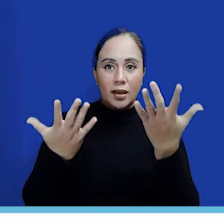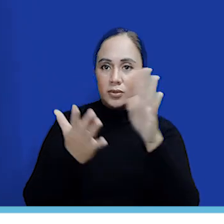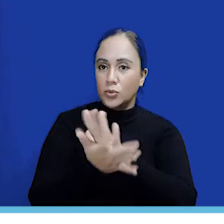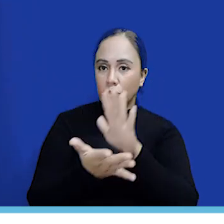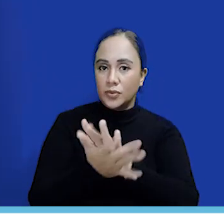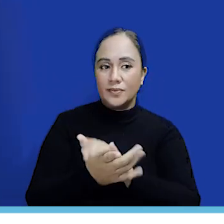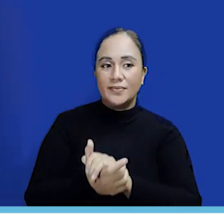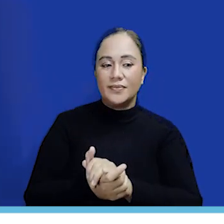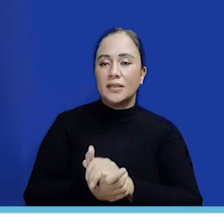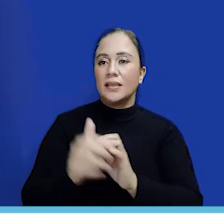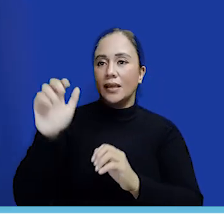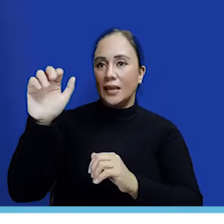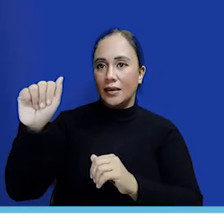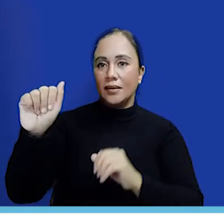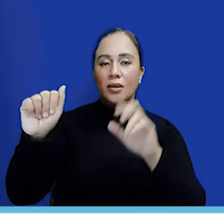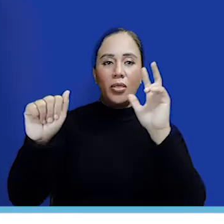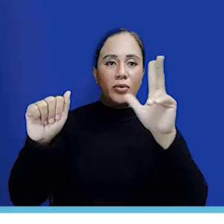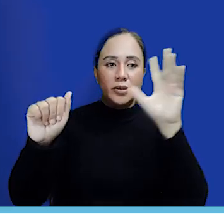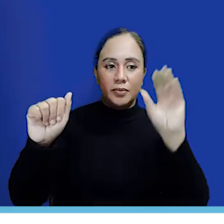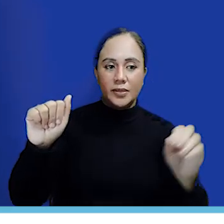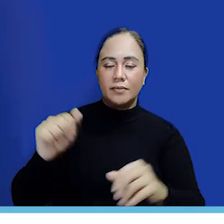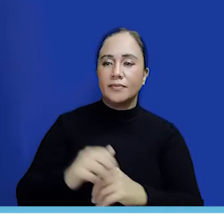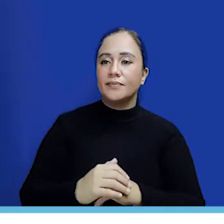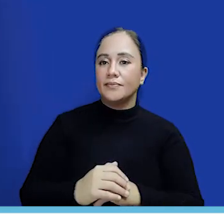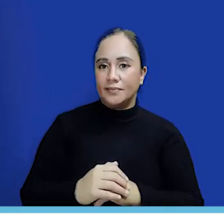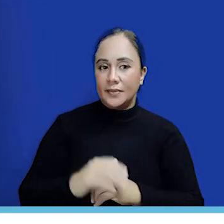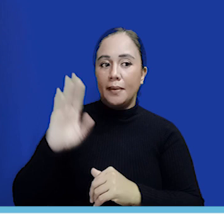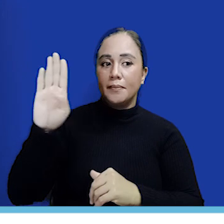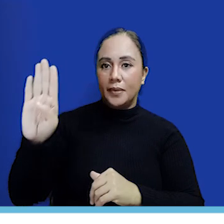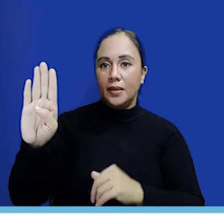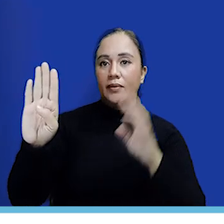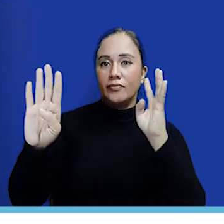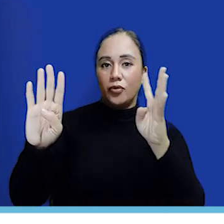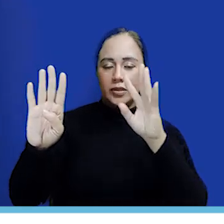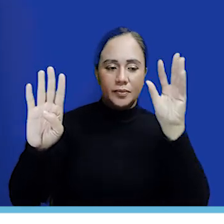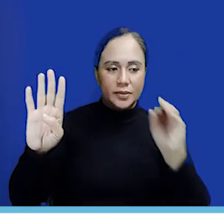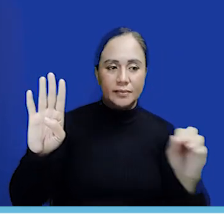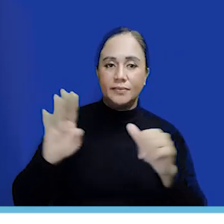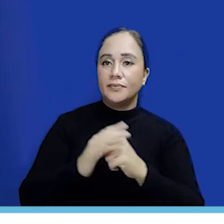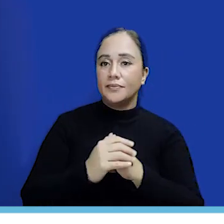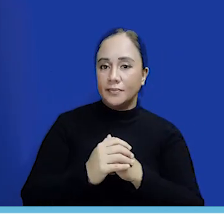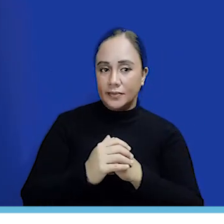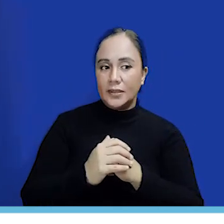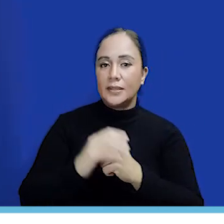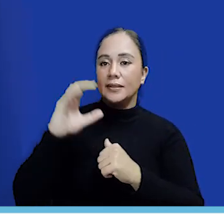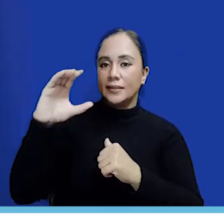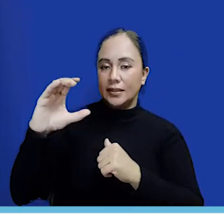out of school? A. 30%, B.